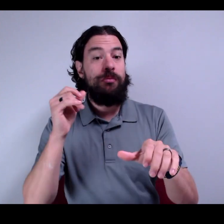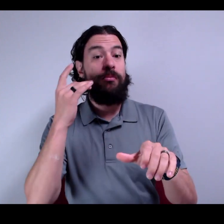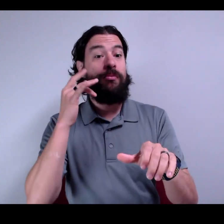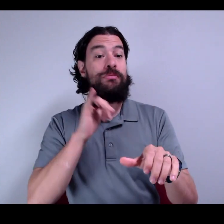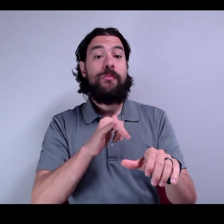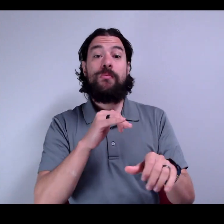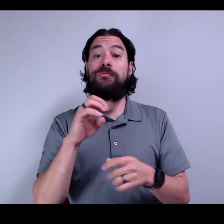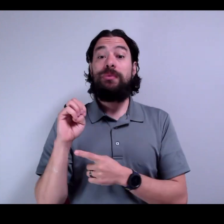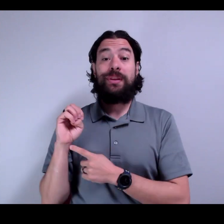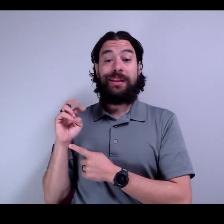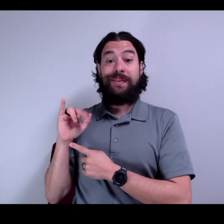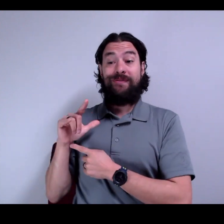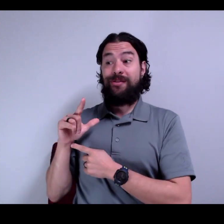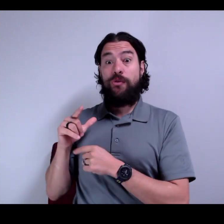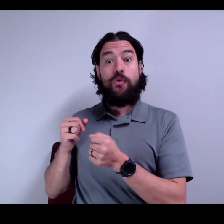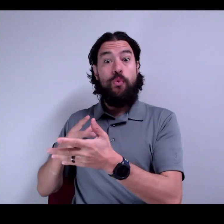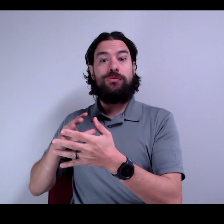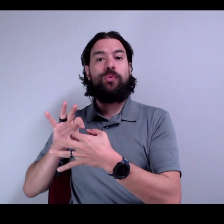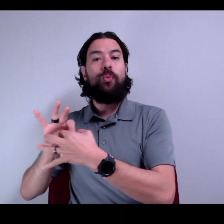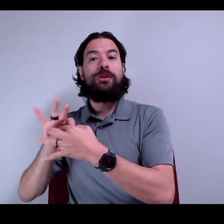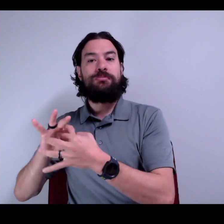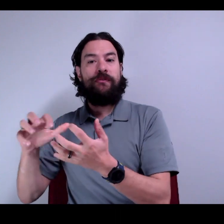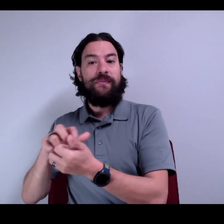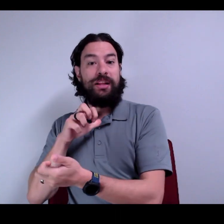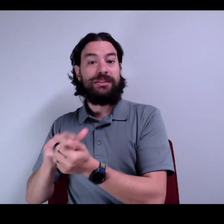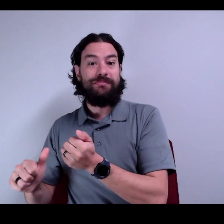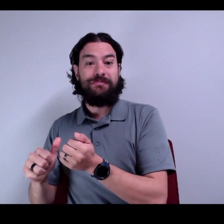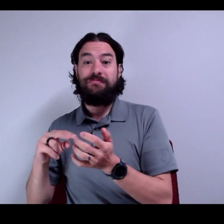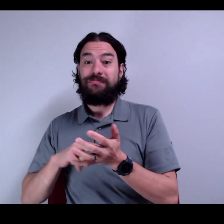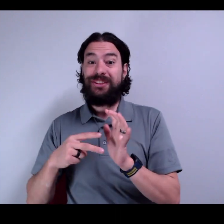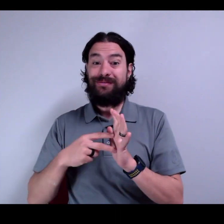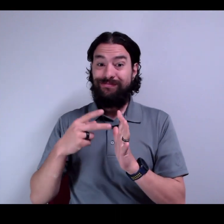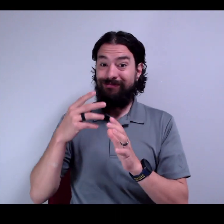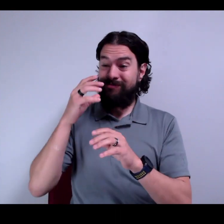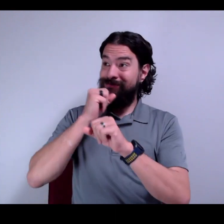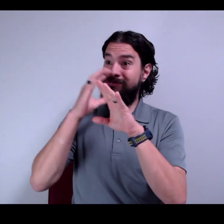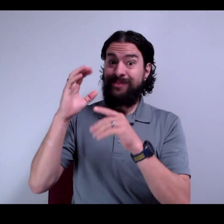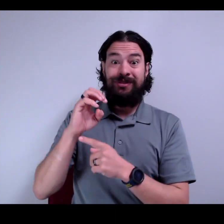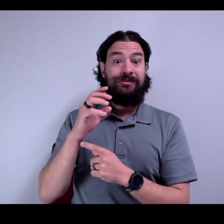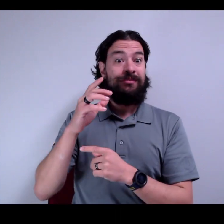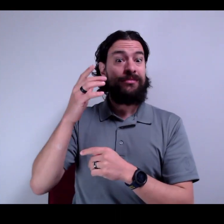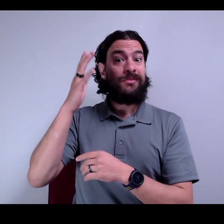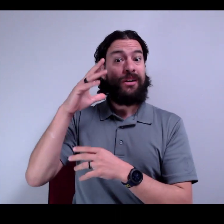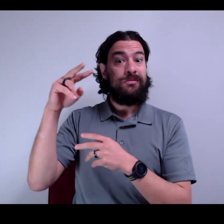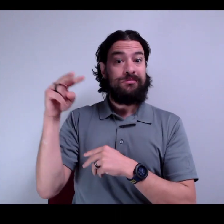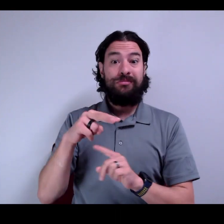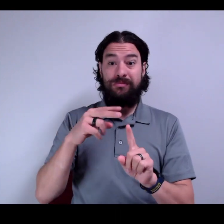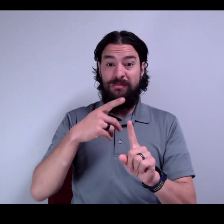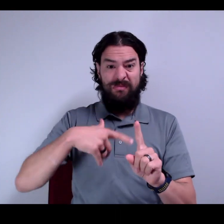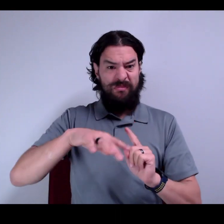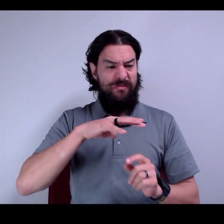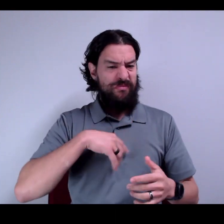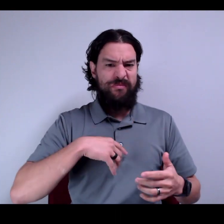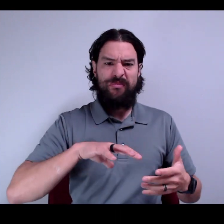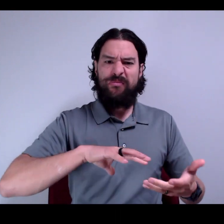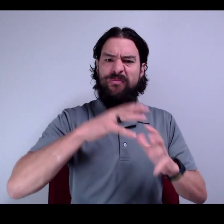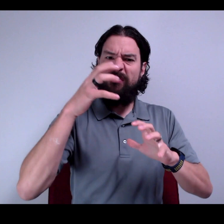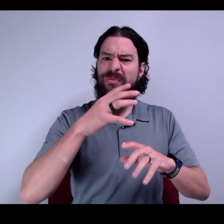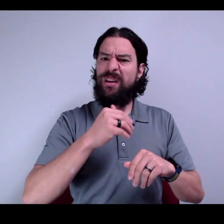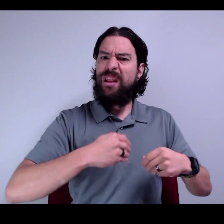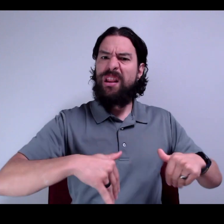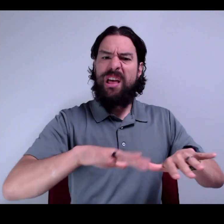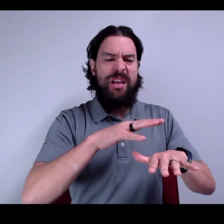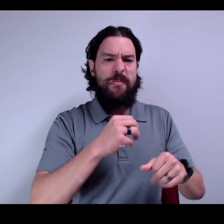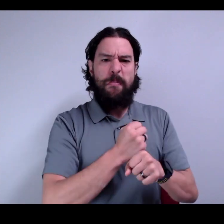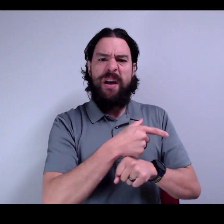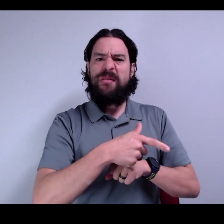also causes this relational vandalism. And in the Bible, this idea is described as polluting or defiling the land and making it